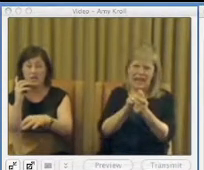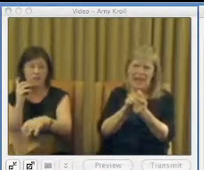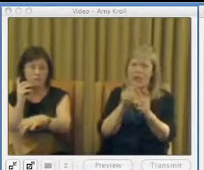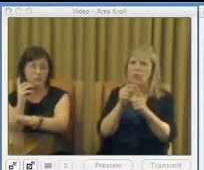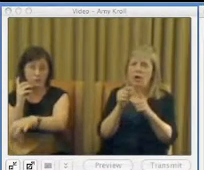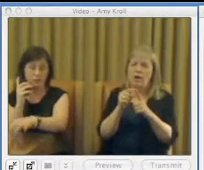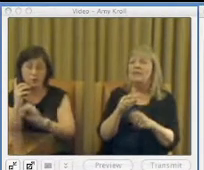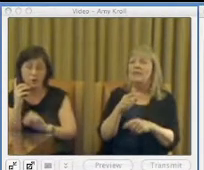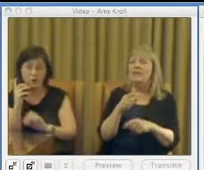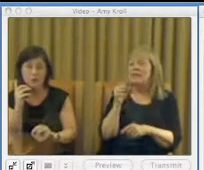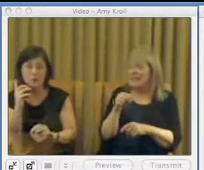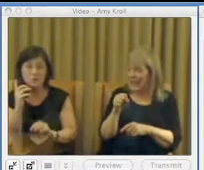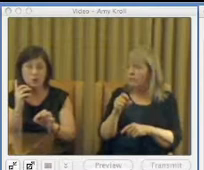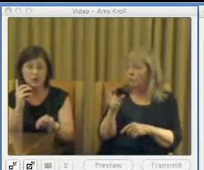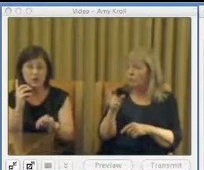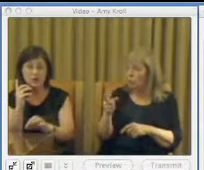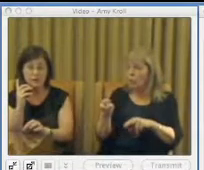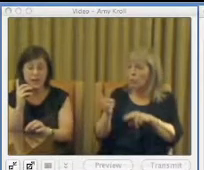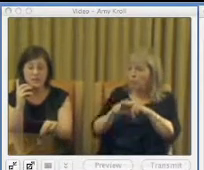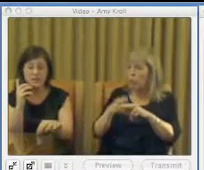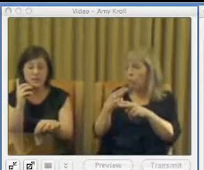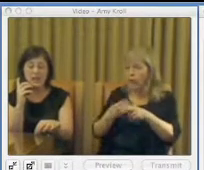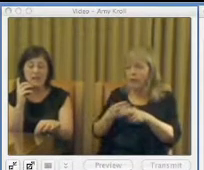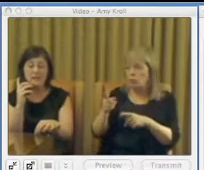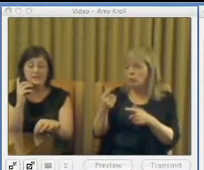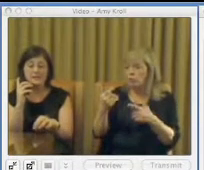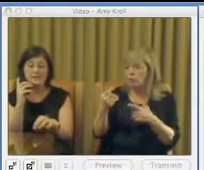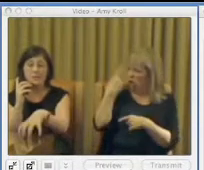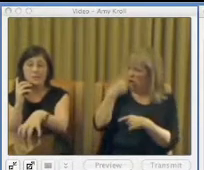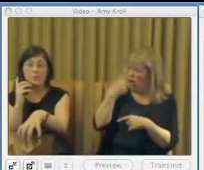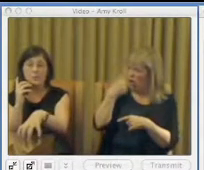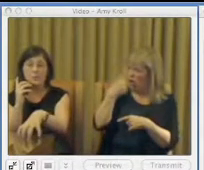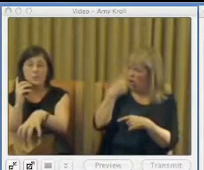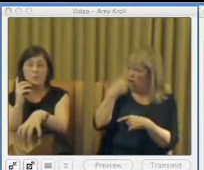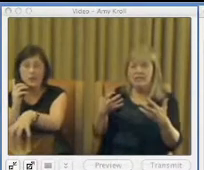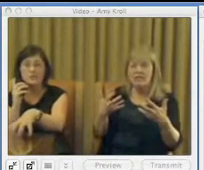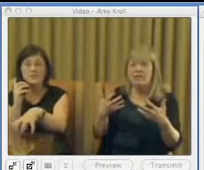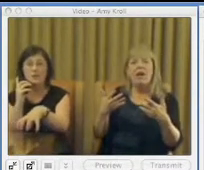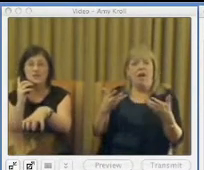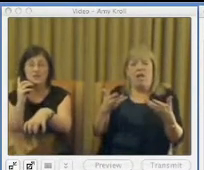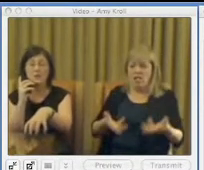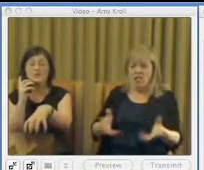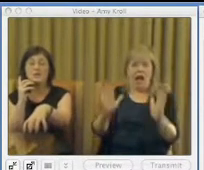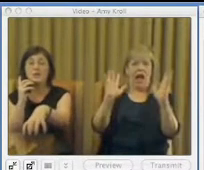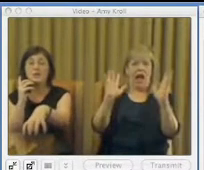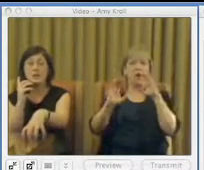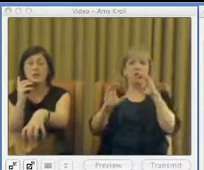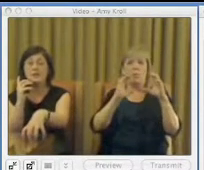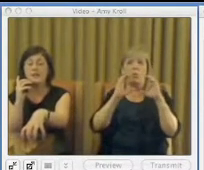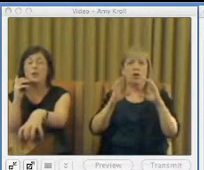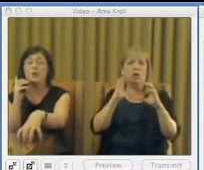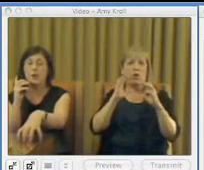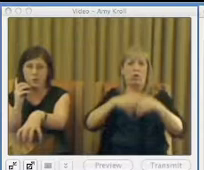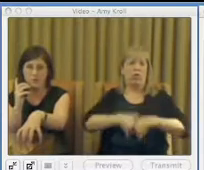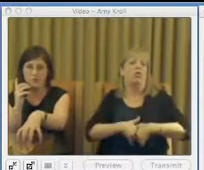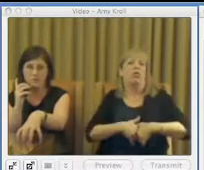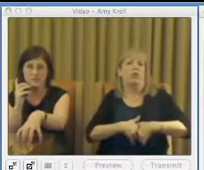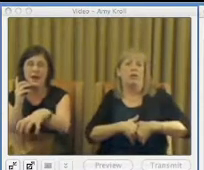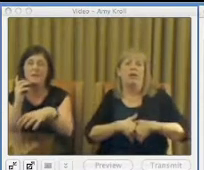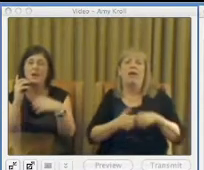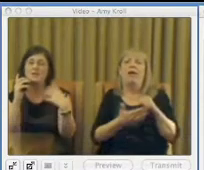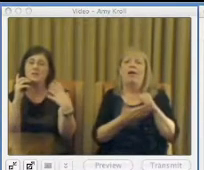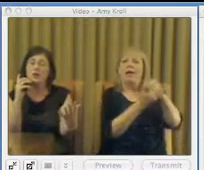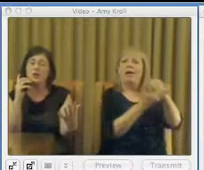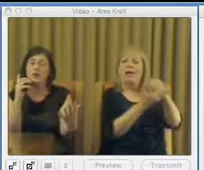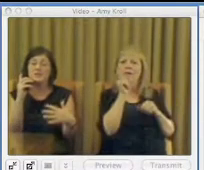relaying the text, so saying, yes, you've put on weight, you're looking very fat, and letting the communication break down so that the deaf person can